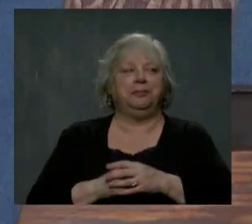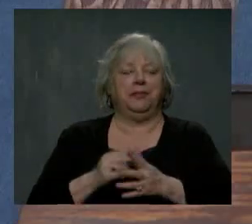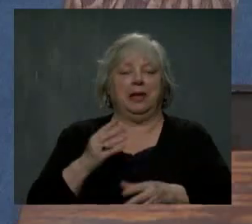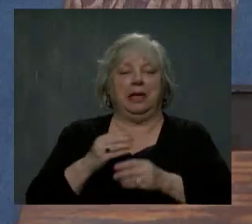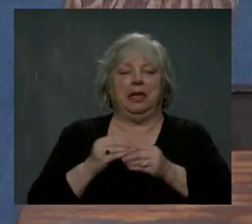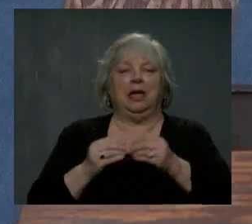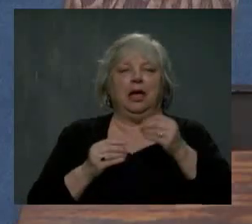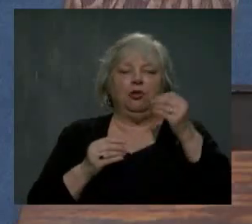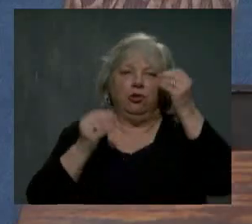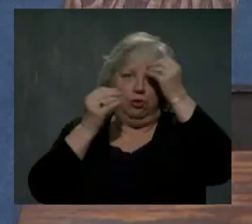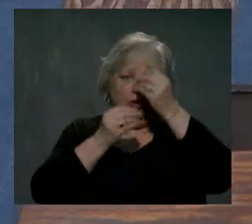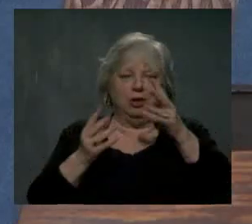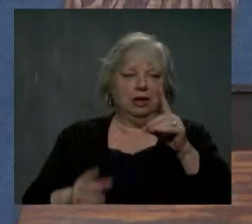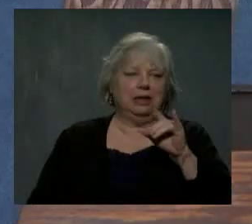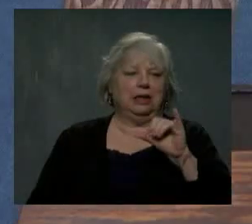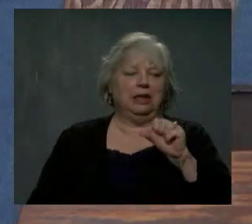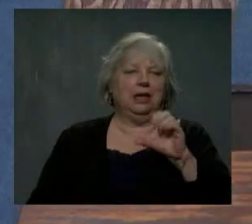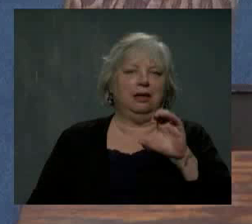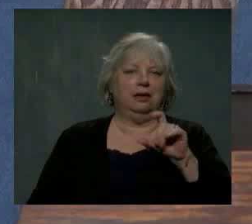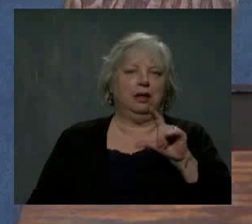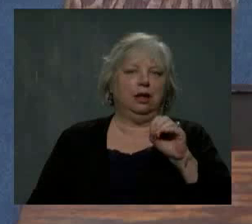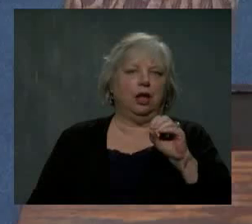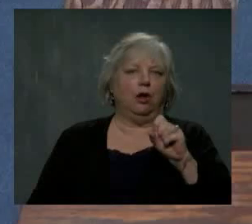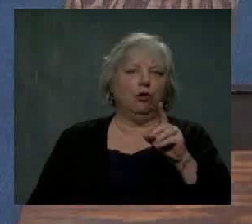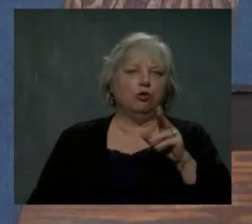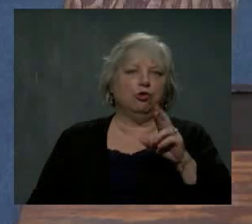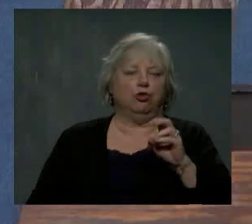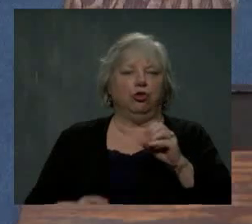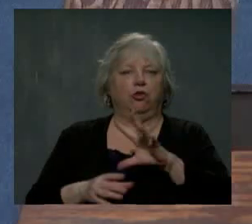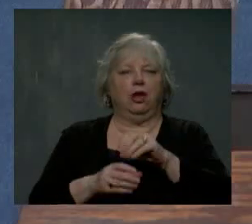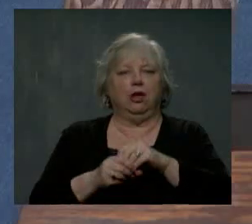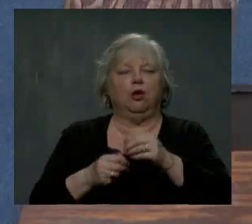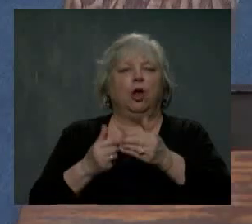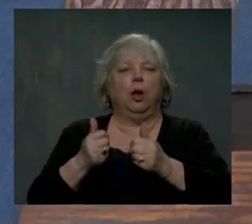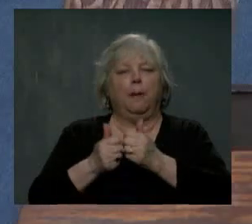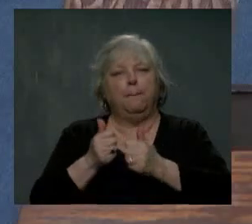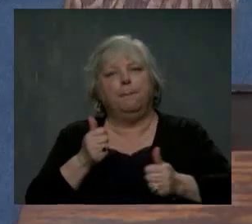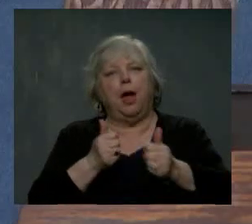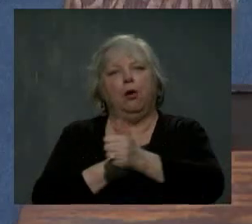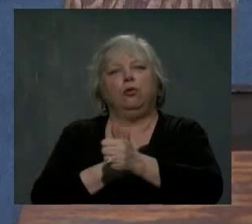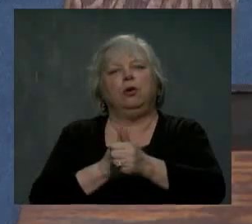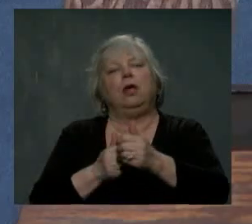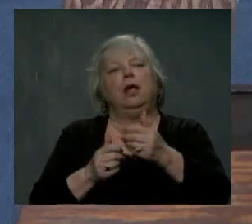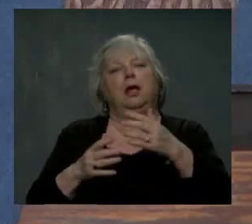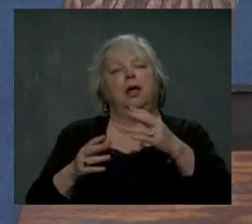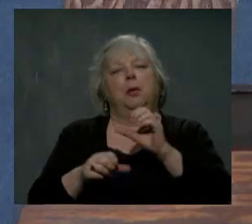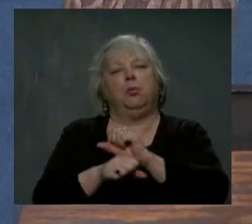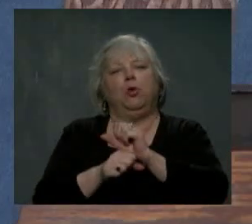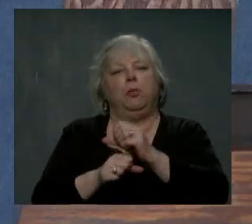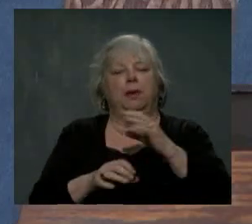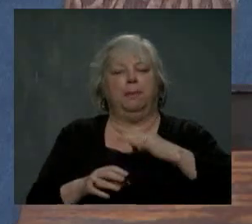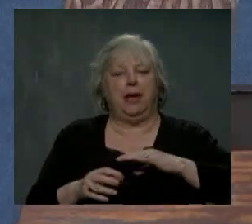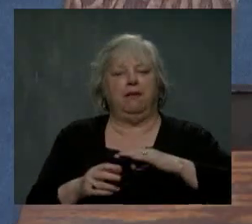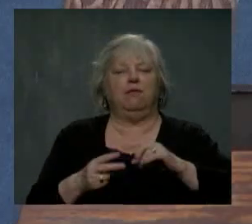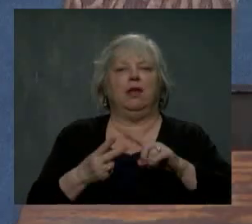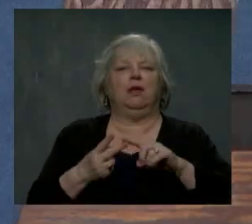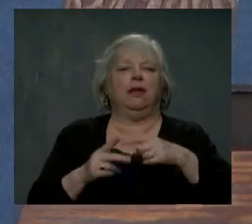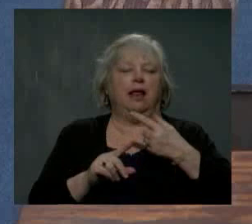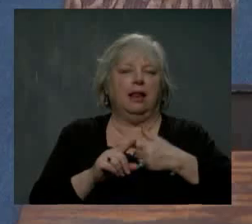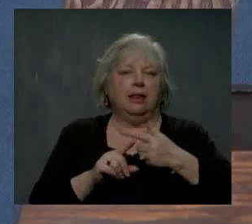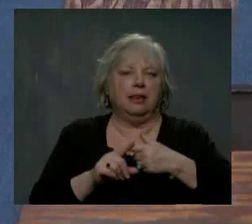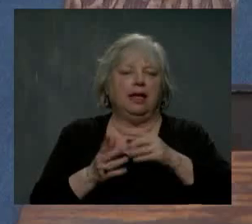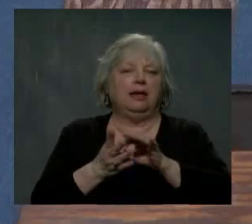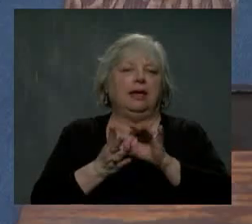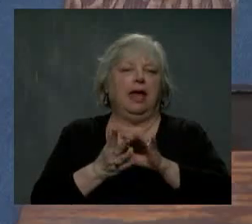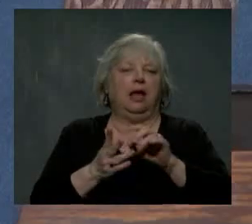Additional disclosures coming up in the next few years will include post-employment benefits, new rules on lease accounting,